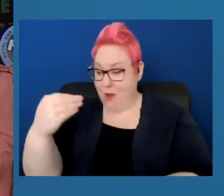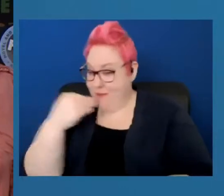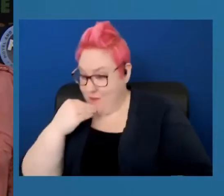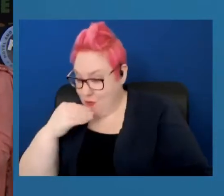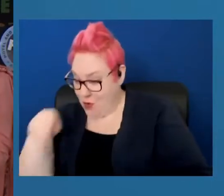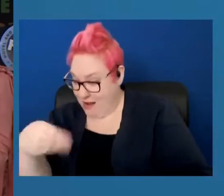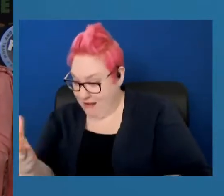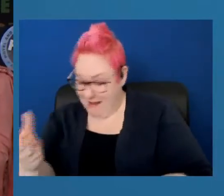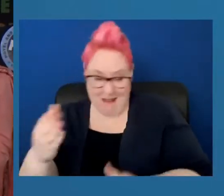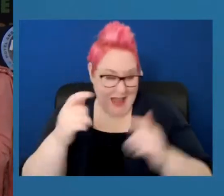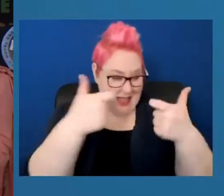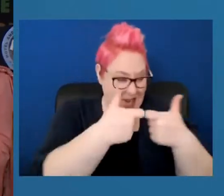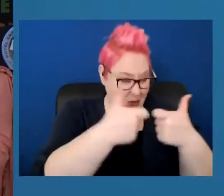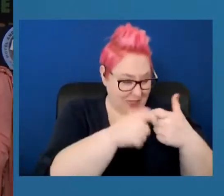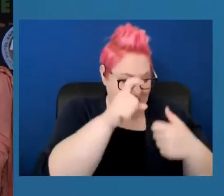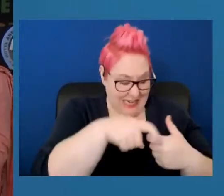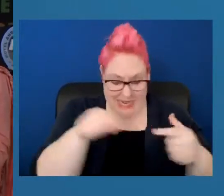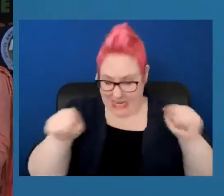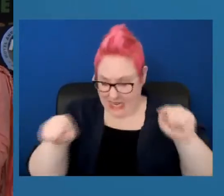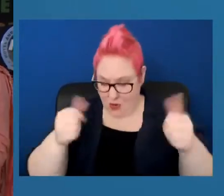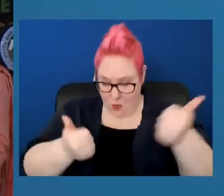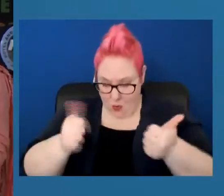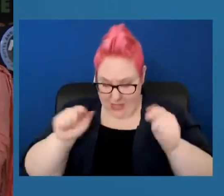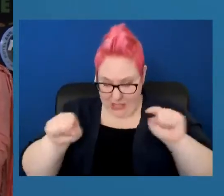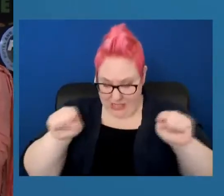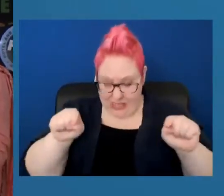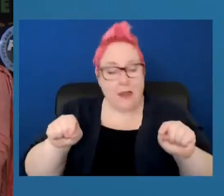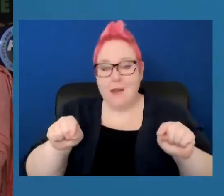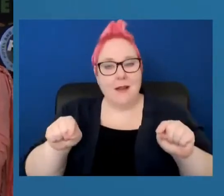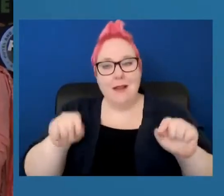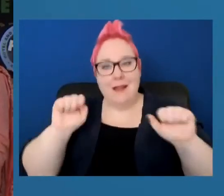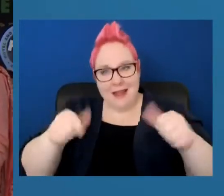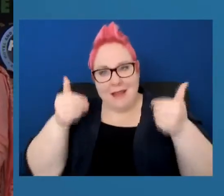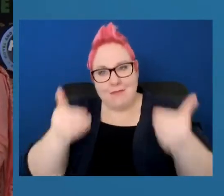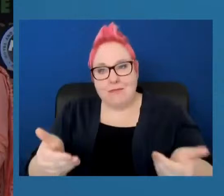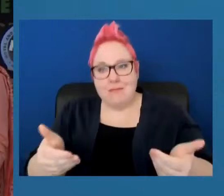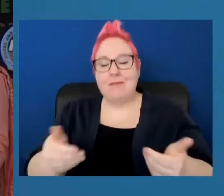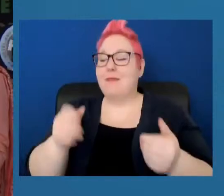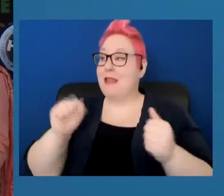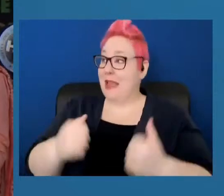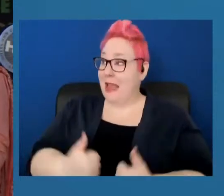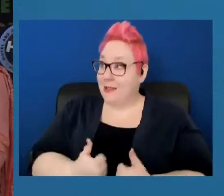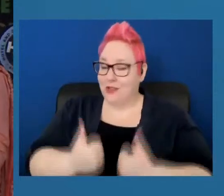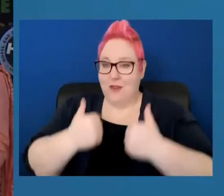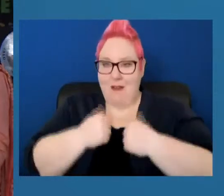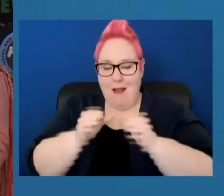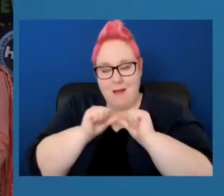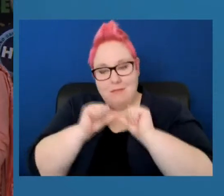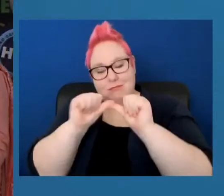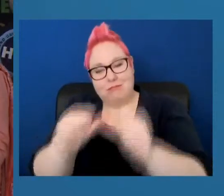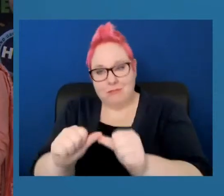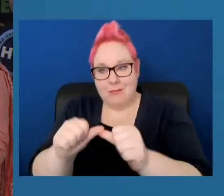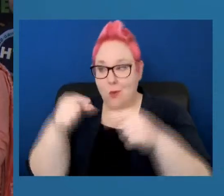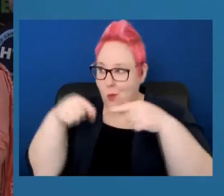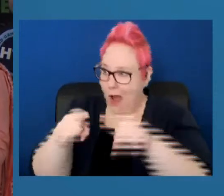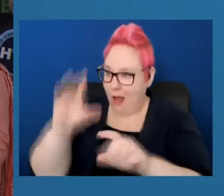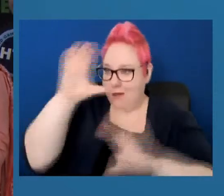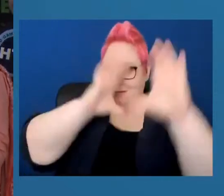on. They and their families will be able to get by while they're looking for work. And